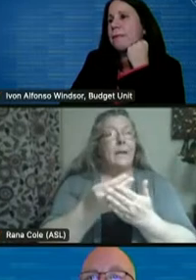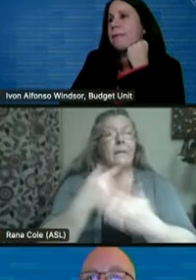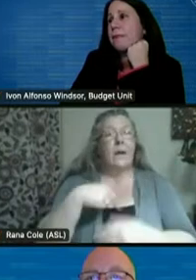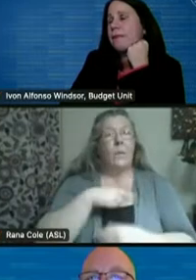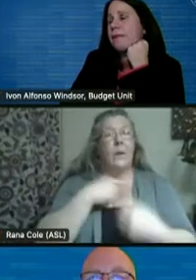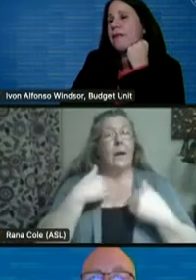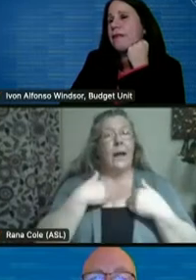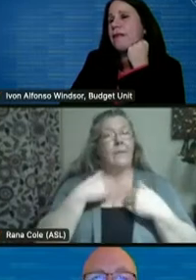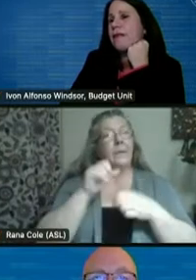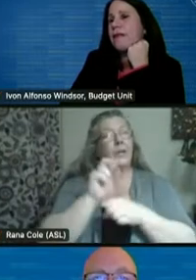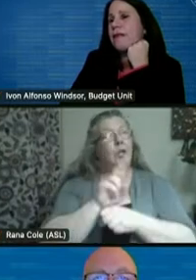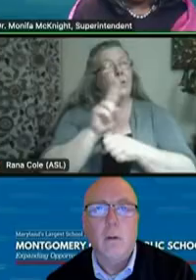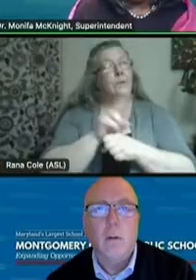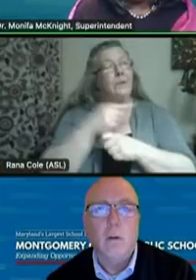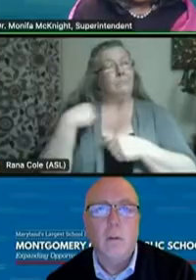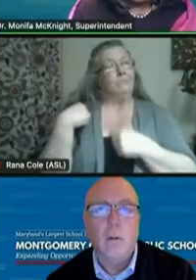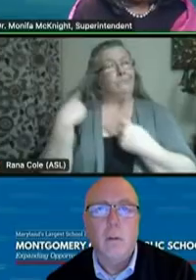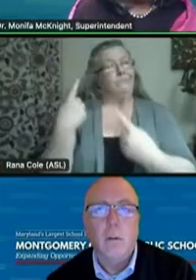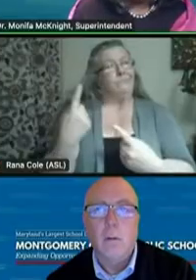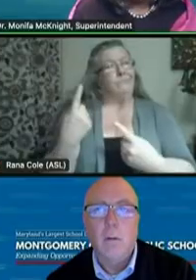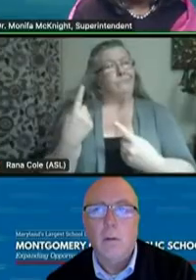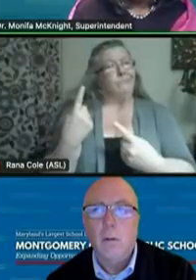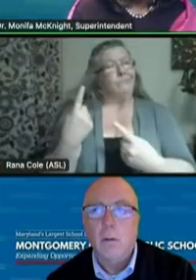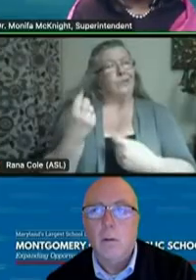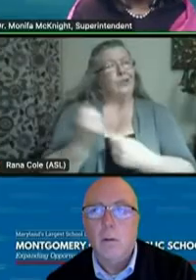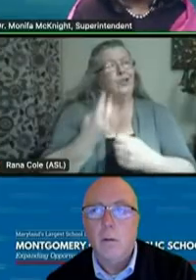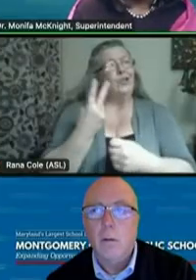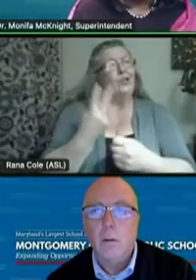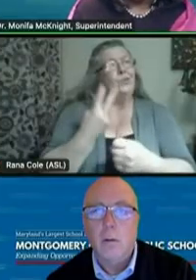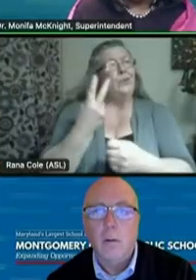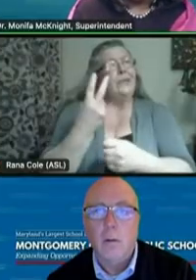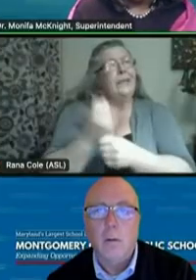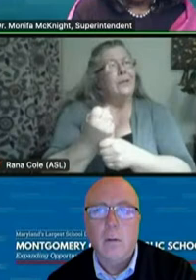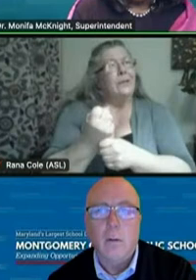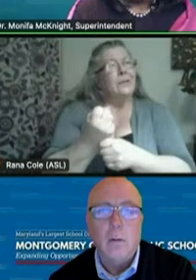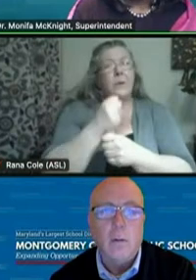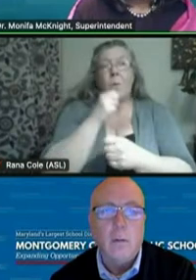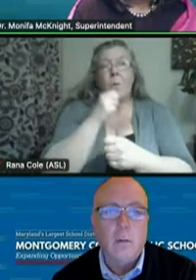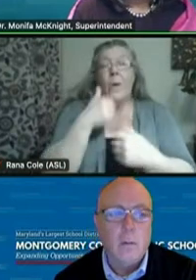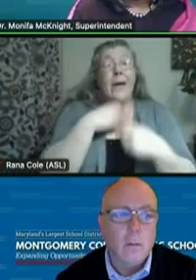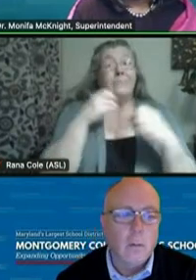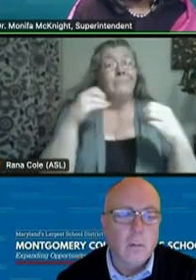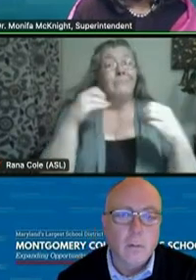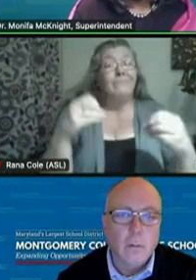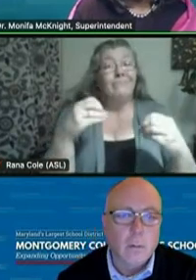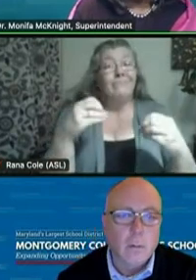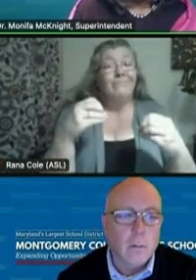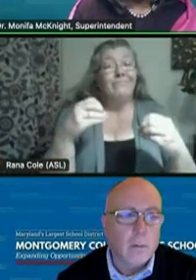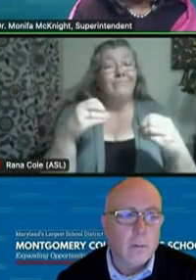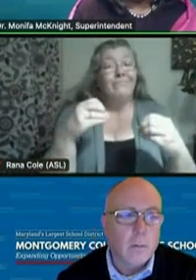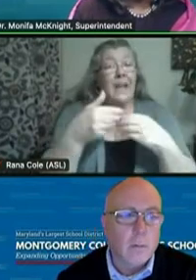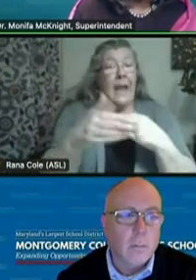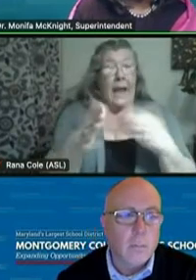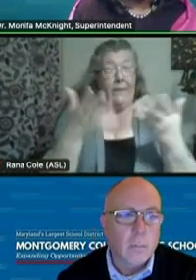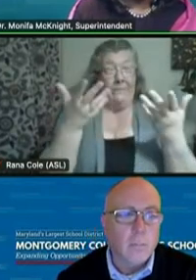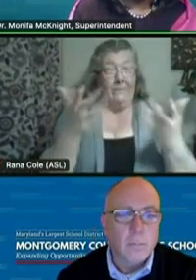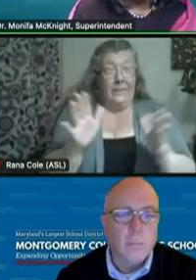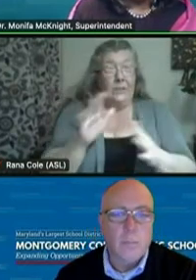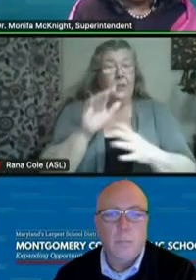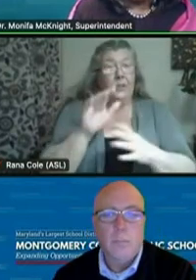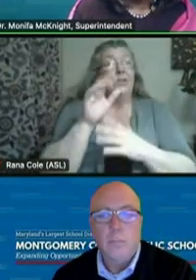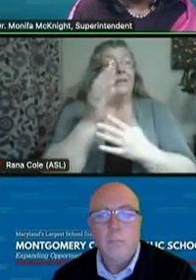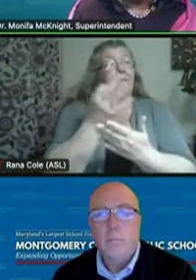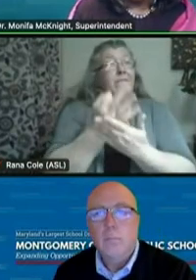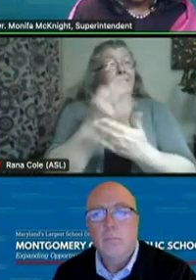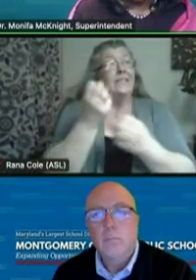on for the last 2 years that just won't exist at all, not one penny of it. And so as we think about that, we knew that this